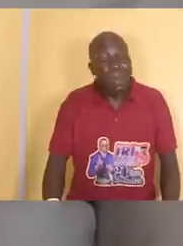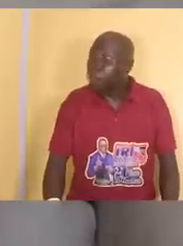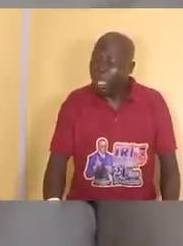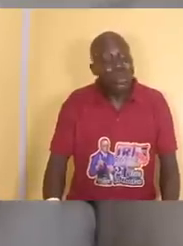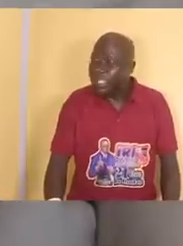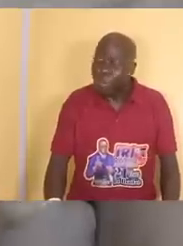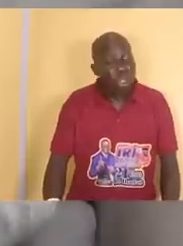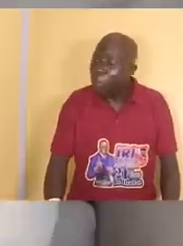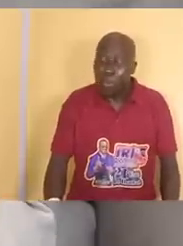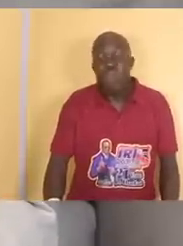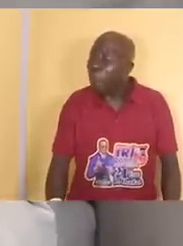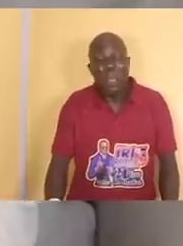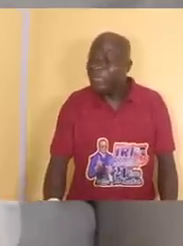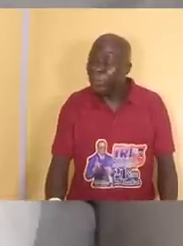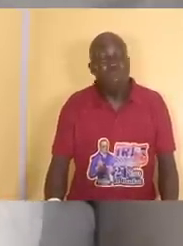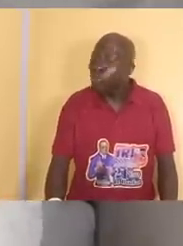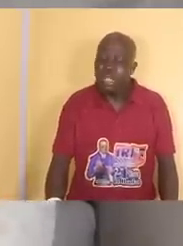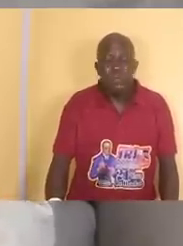out.